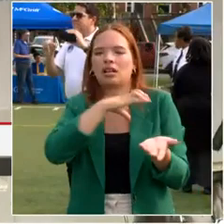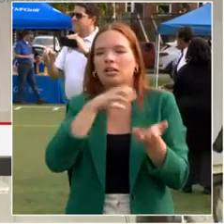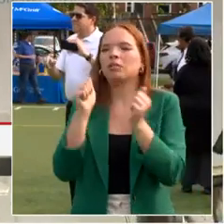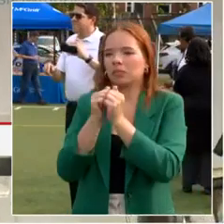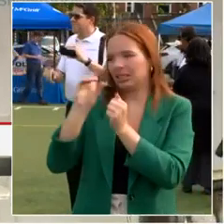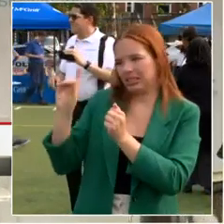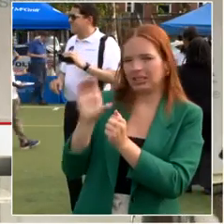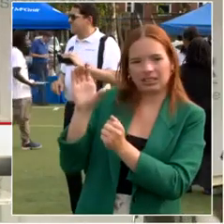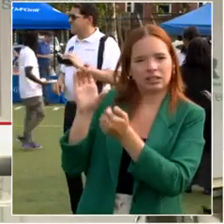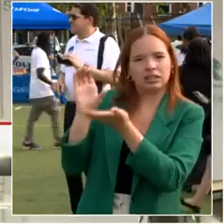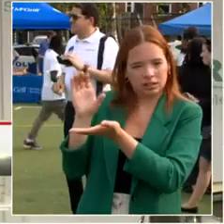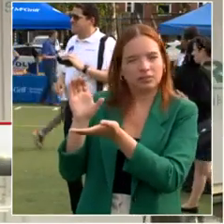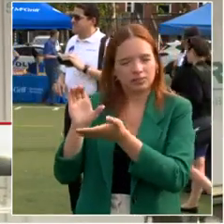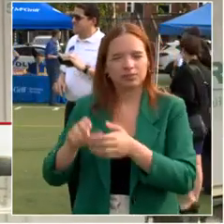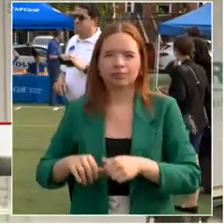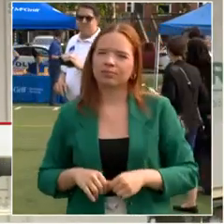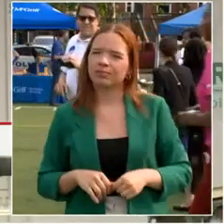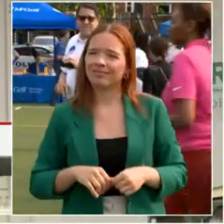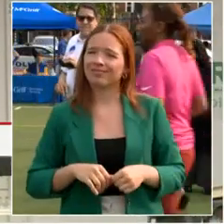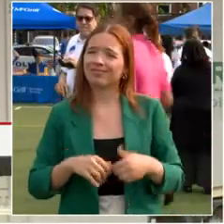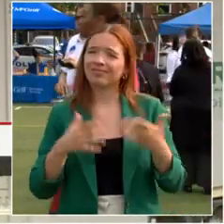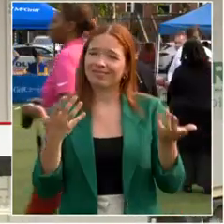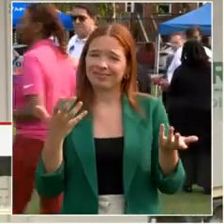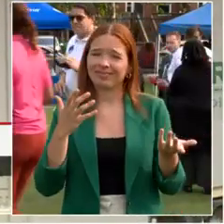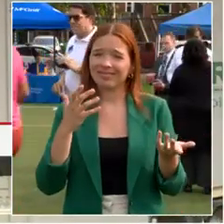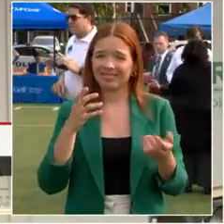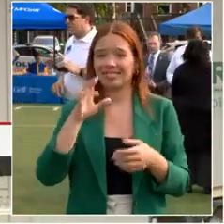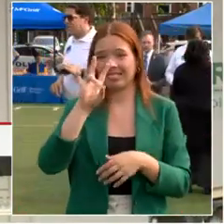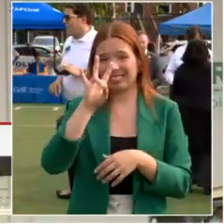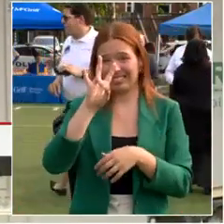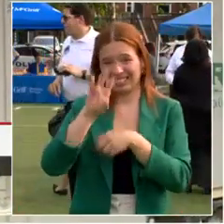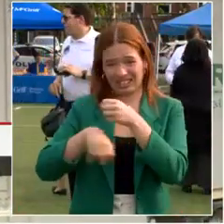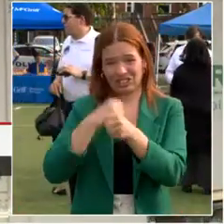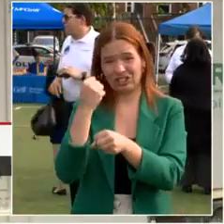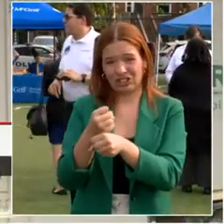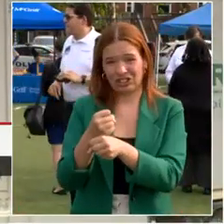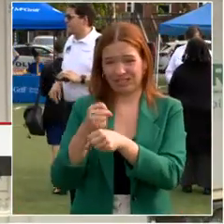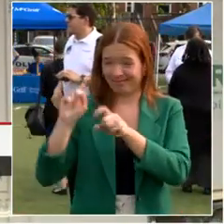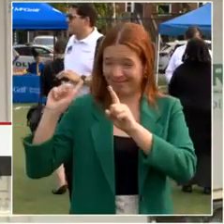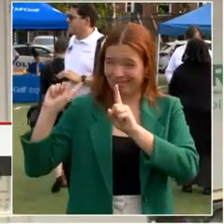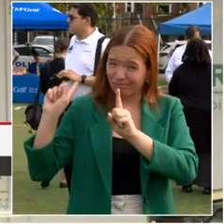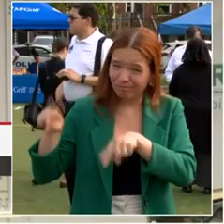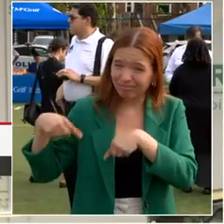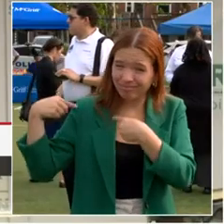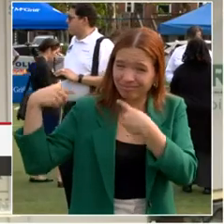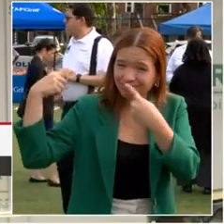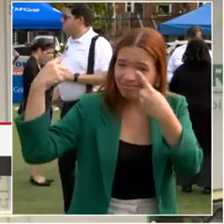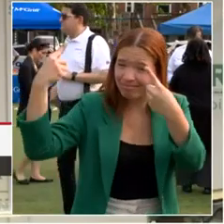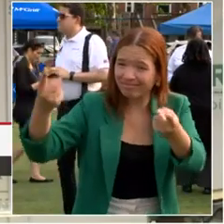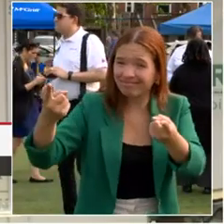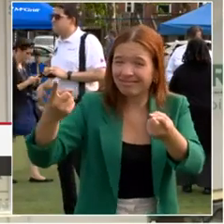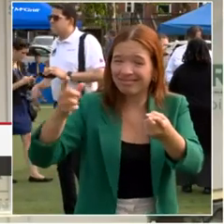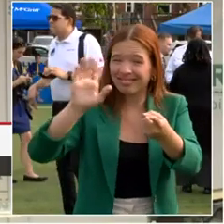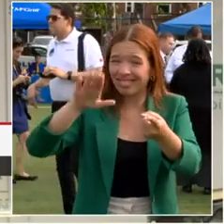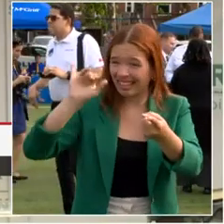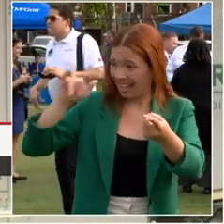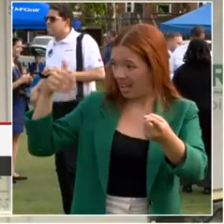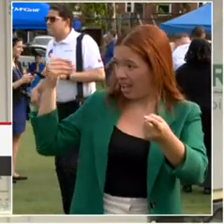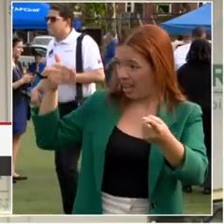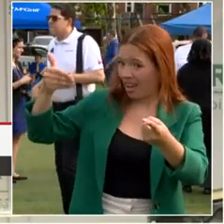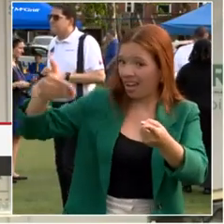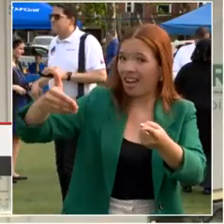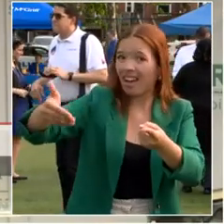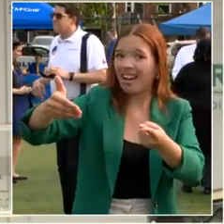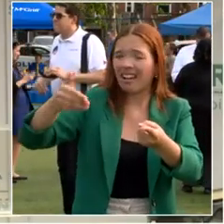Look, over the last 7 years, we have seen an unacceptable increase in our most serious and violent